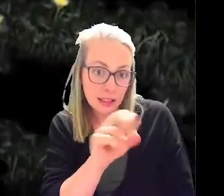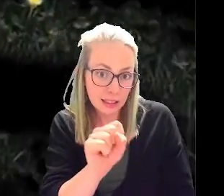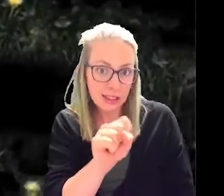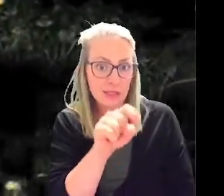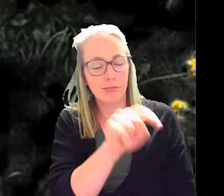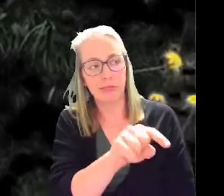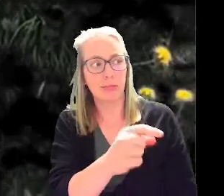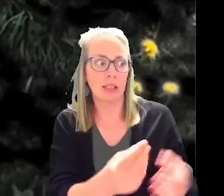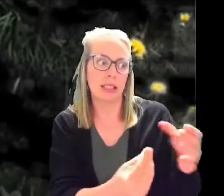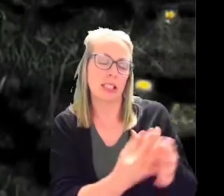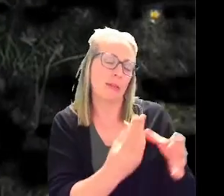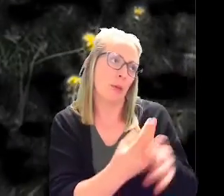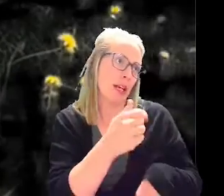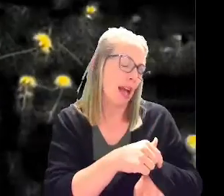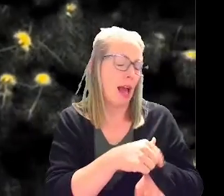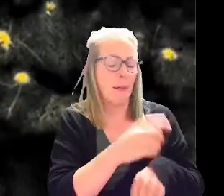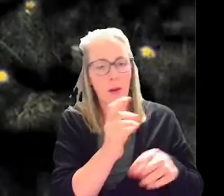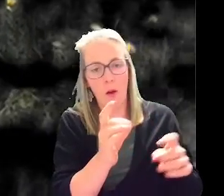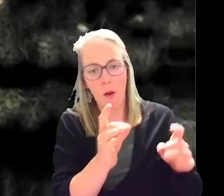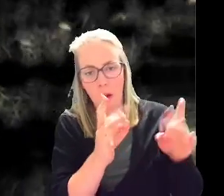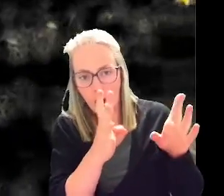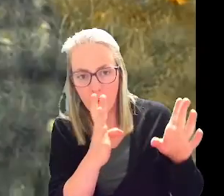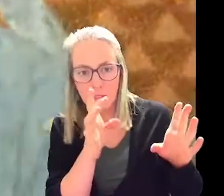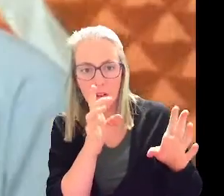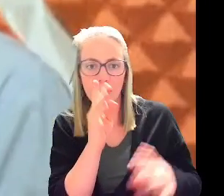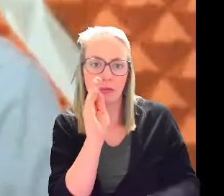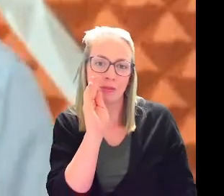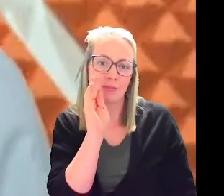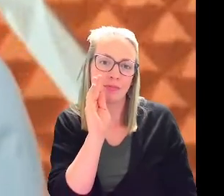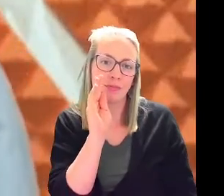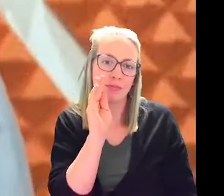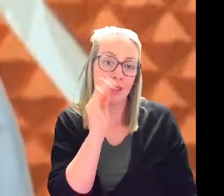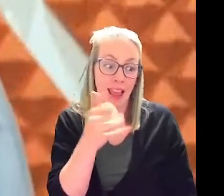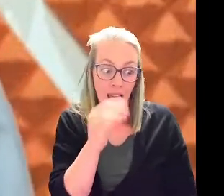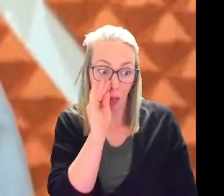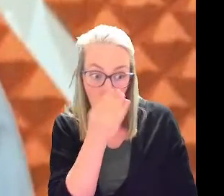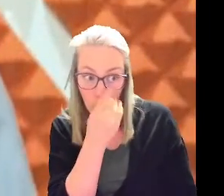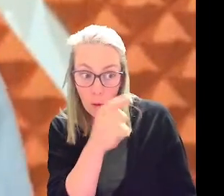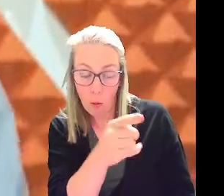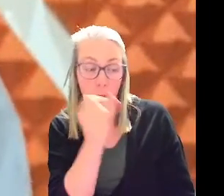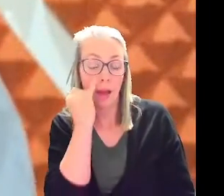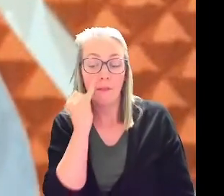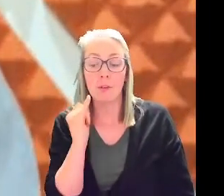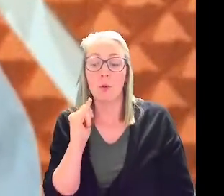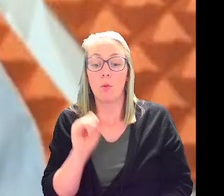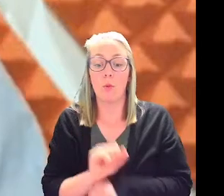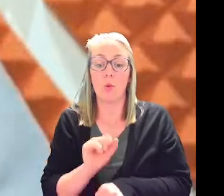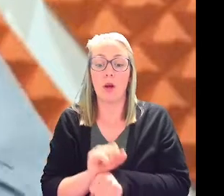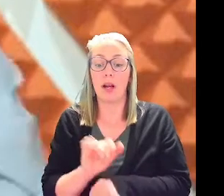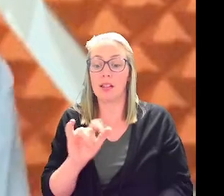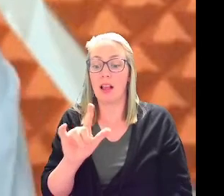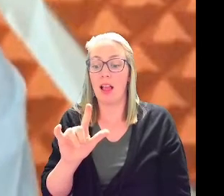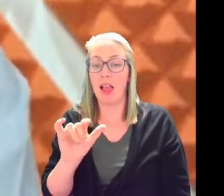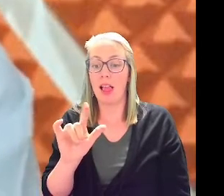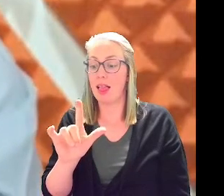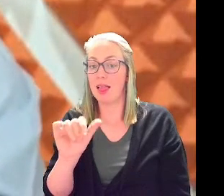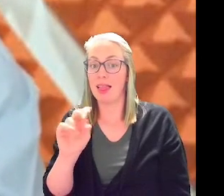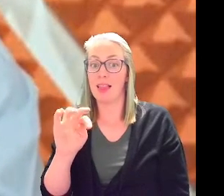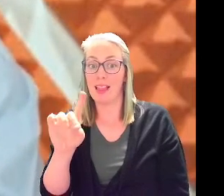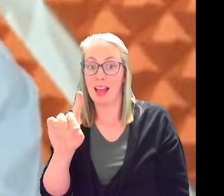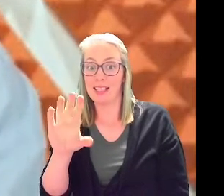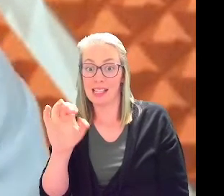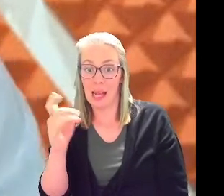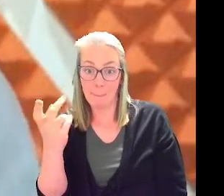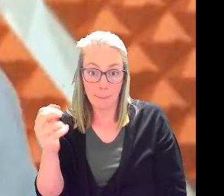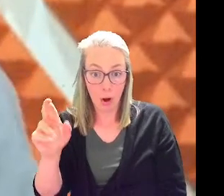spring. They're those little yellow things that look like flowers. If you work as a landscaper, every landscaper will tell you that's not a flower, it's a